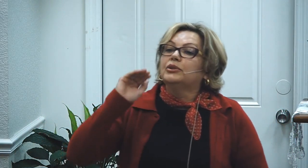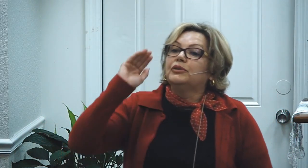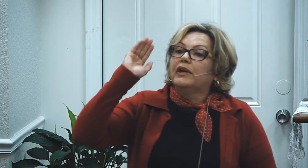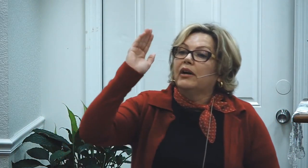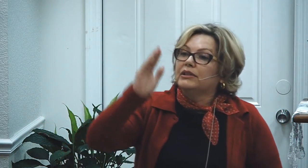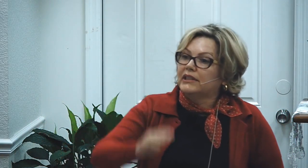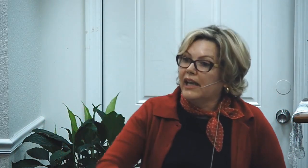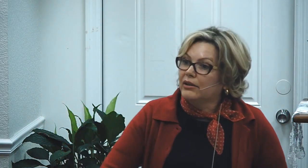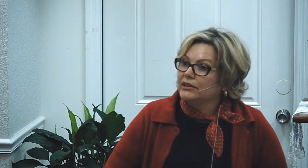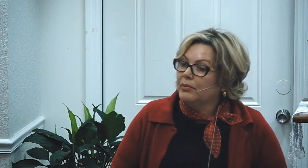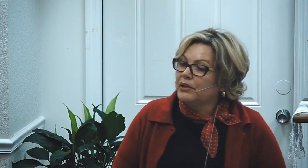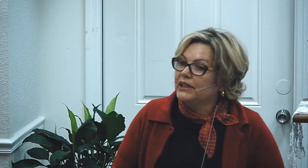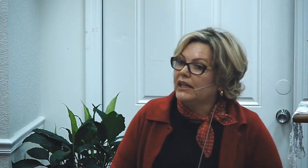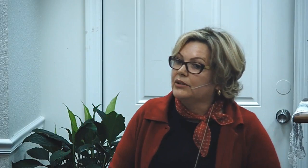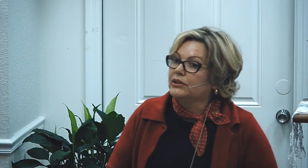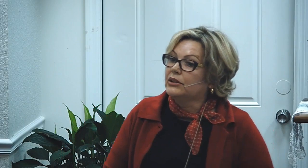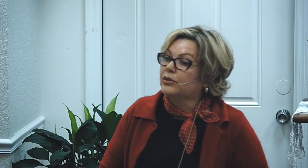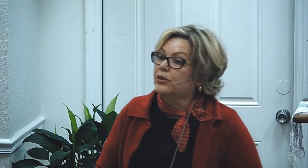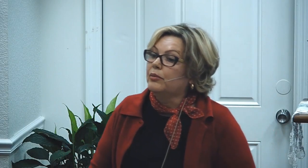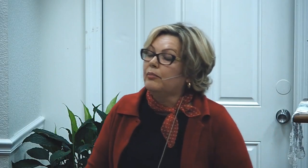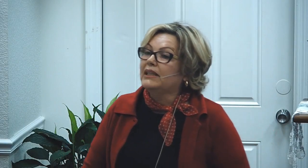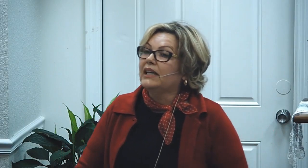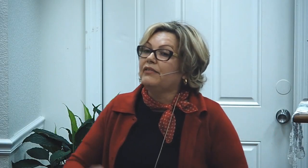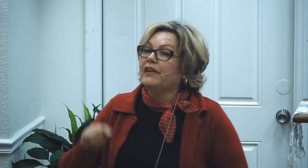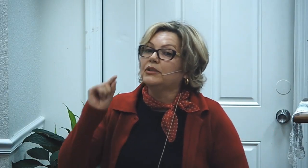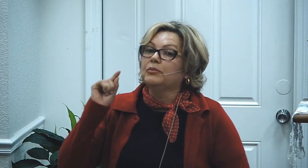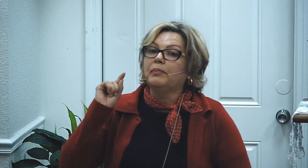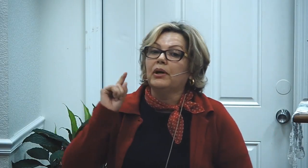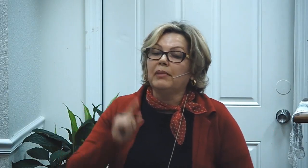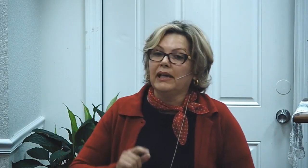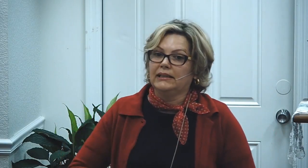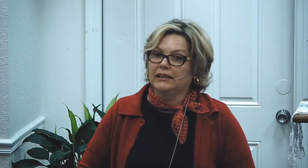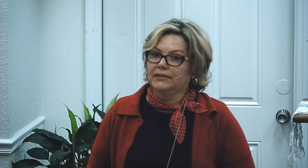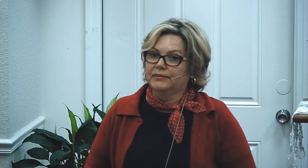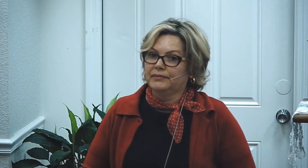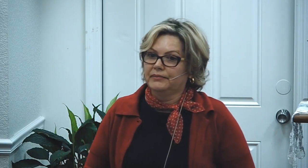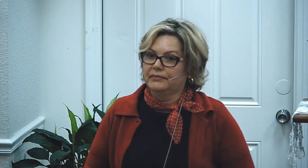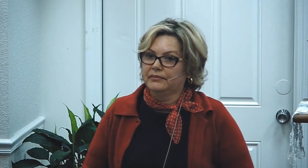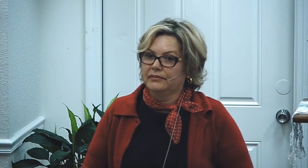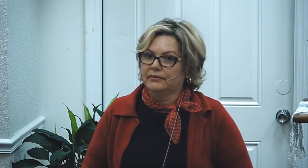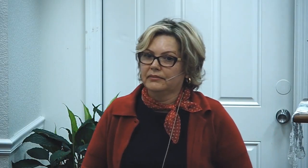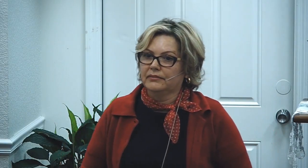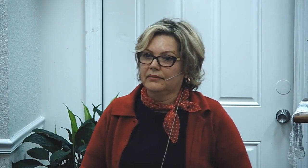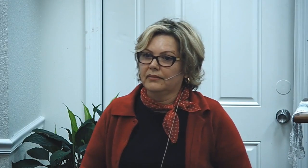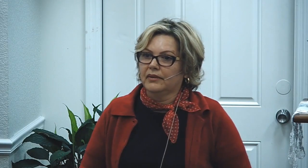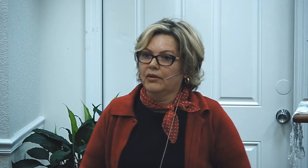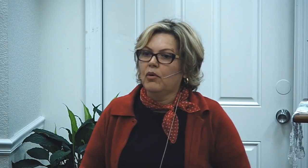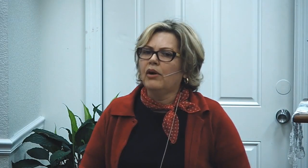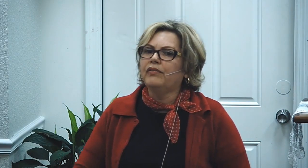one. Jesus went to heaven after he resurrected, but he made a promise.